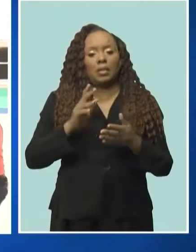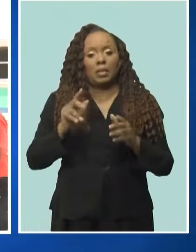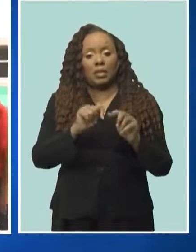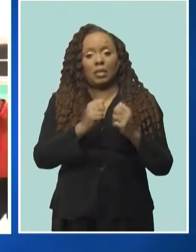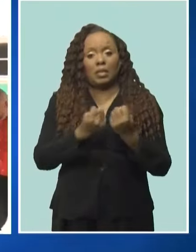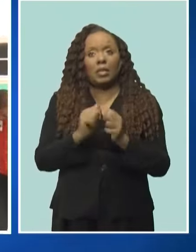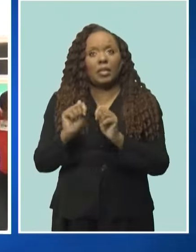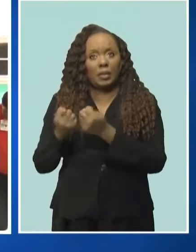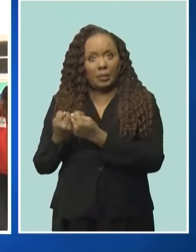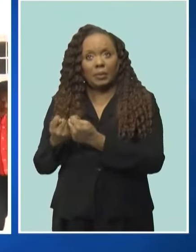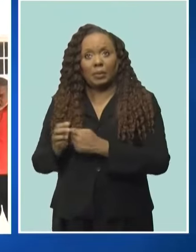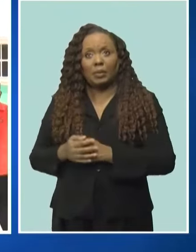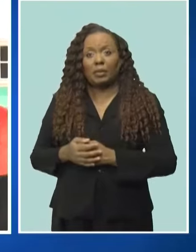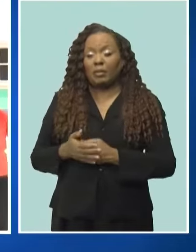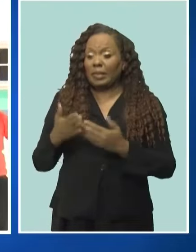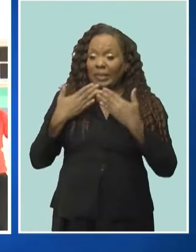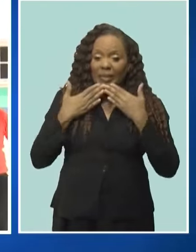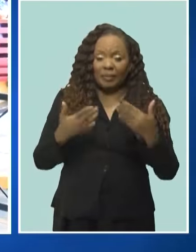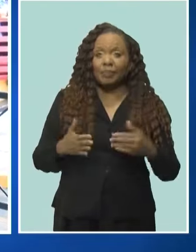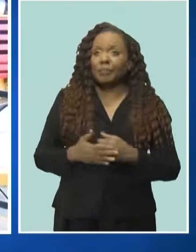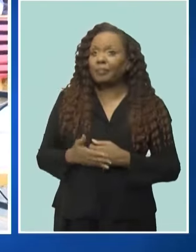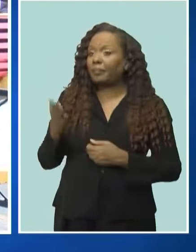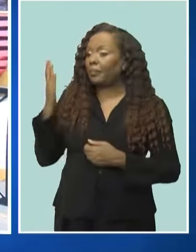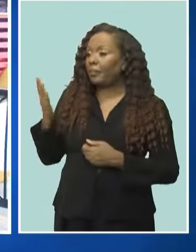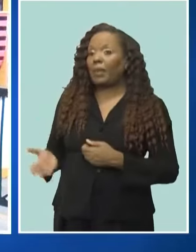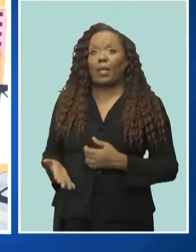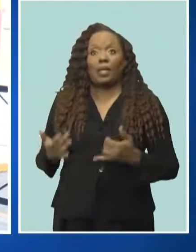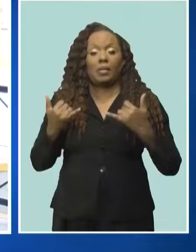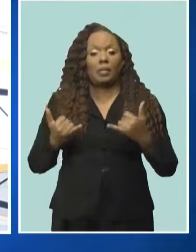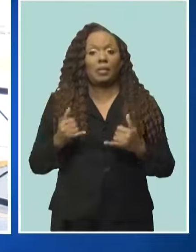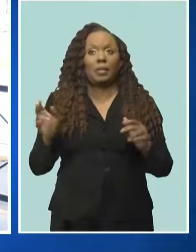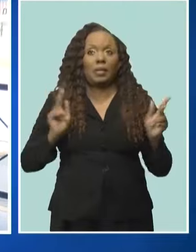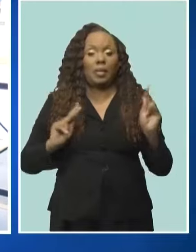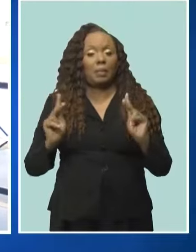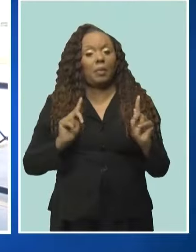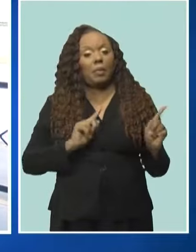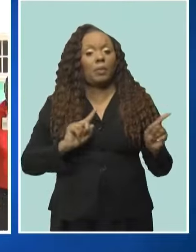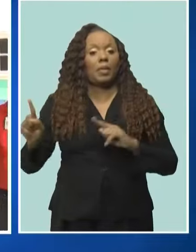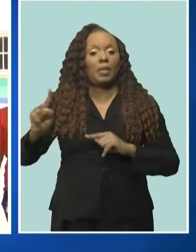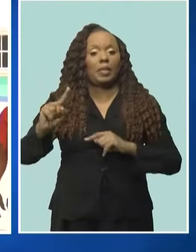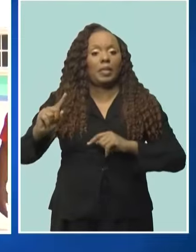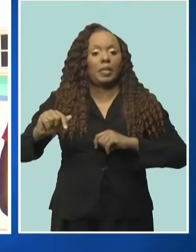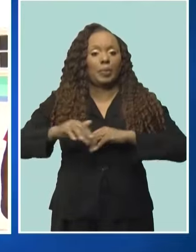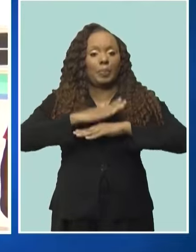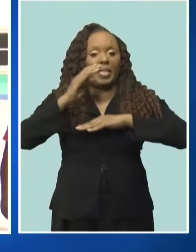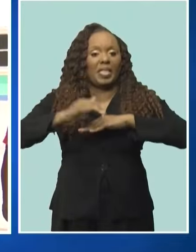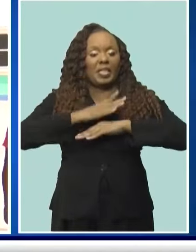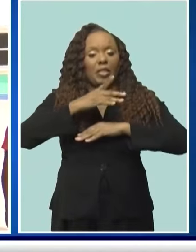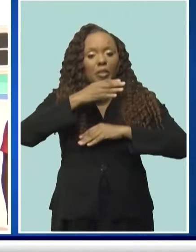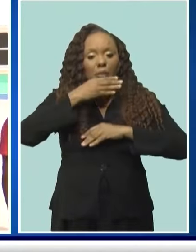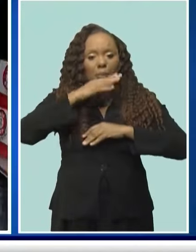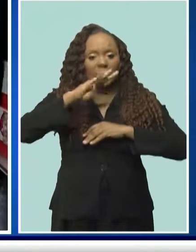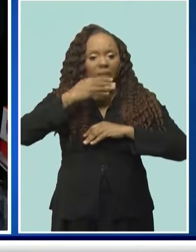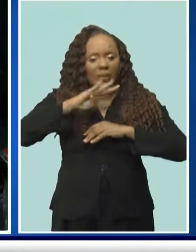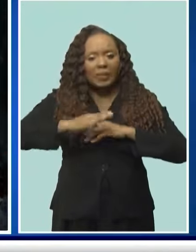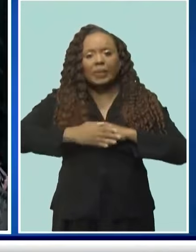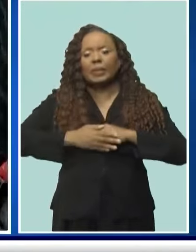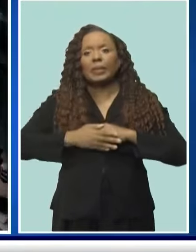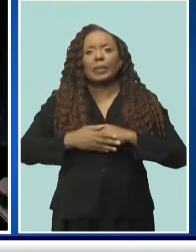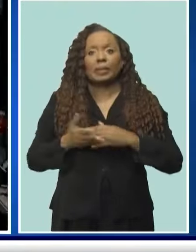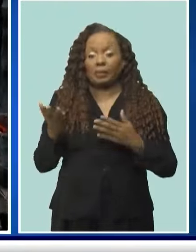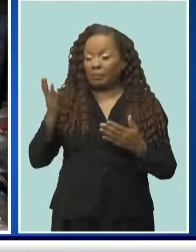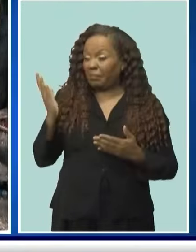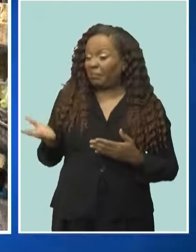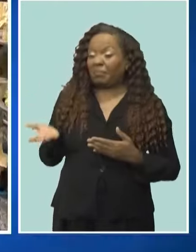Ships is coming in, and the people who went to the beach today, they really enjoyed themselves today. It was a real bad disaster. The terminal